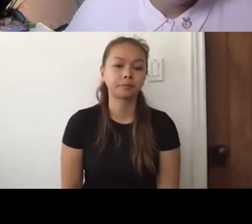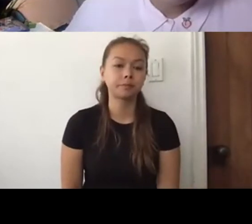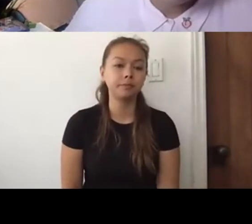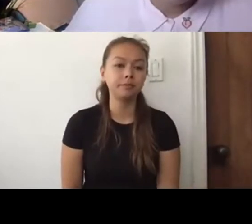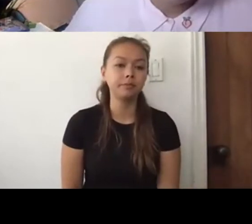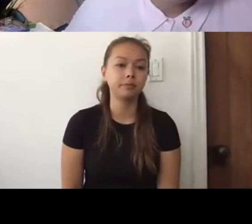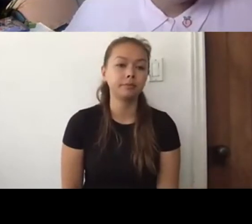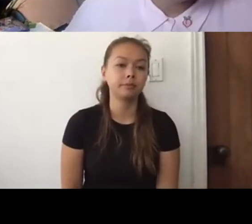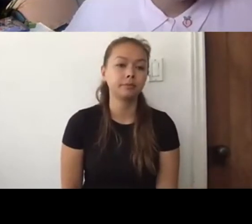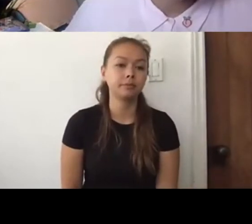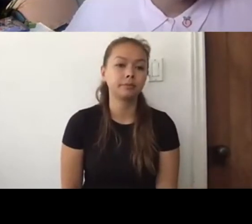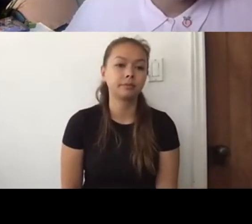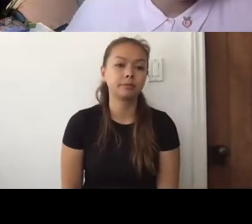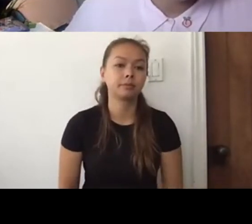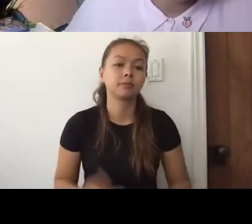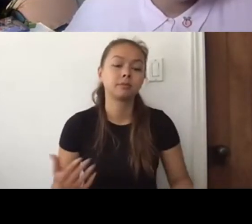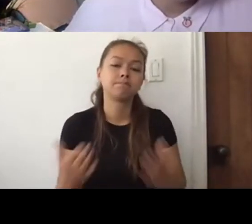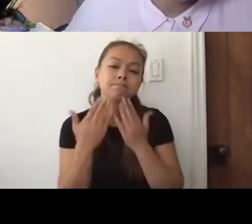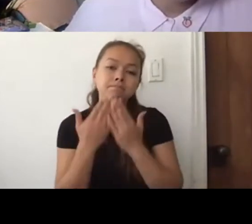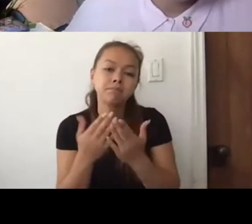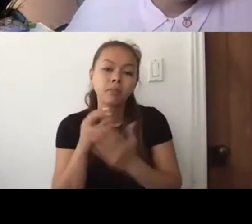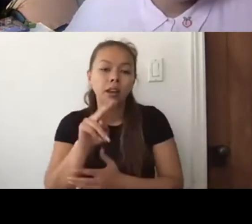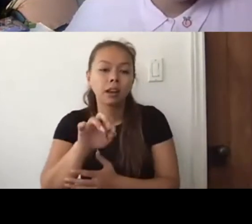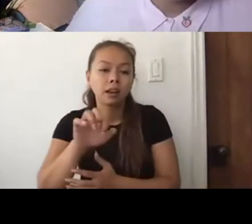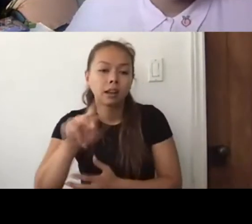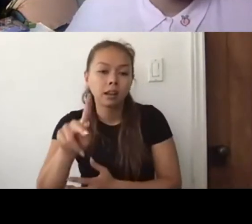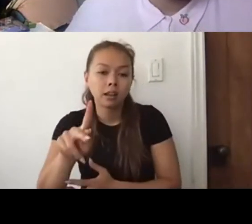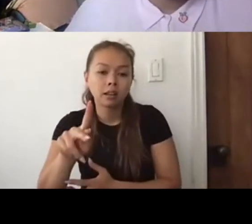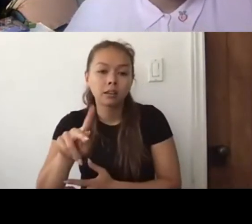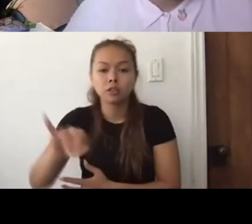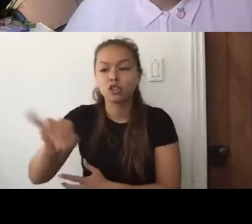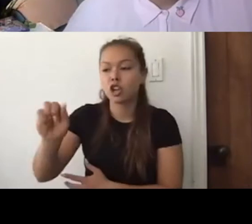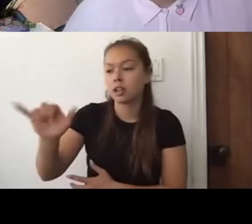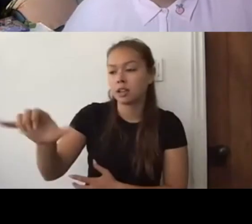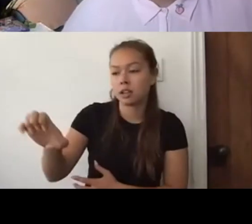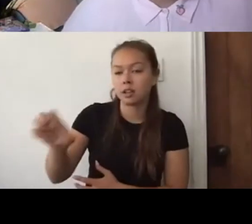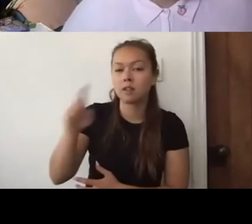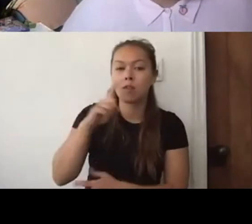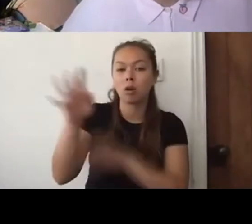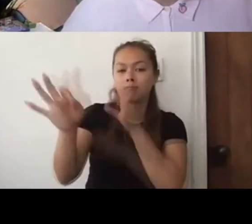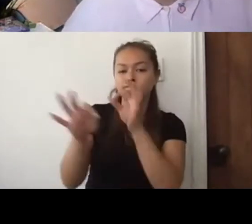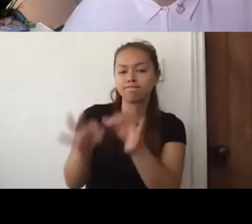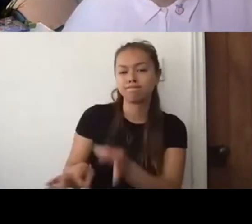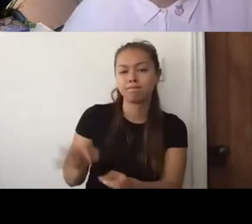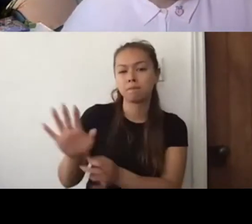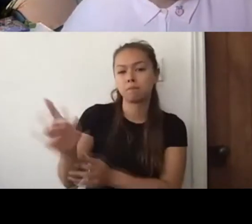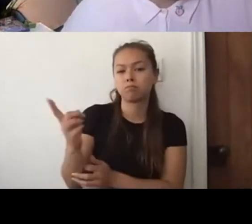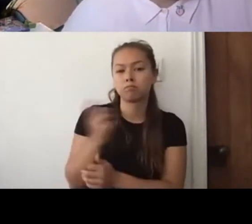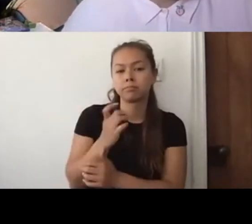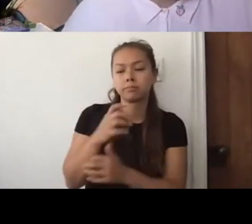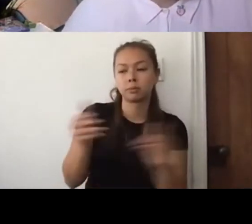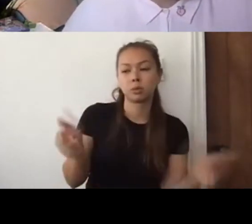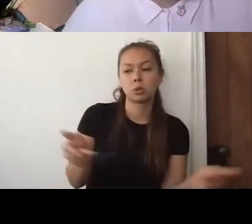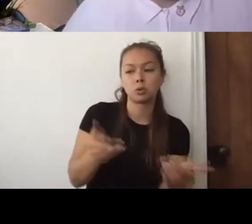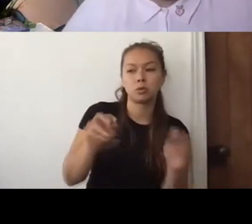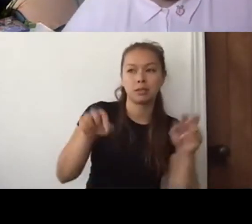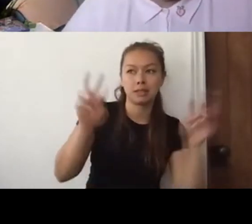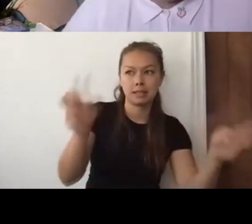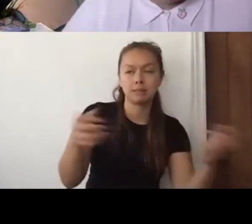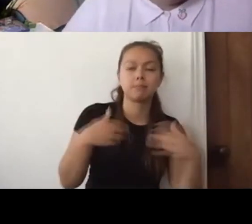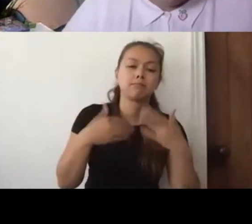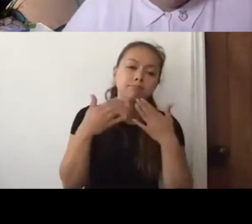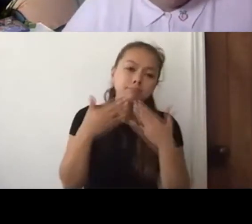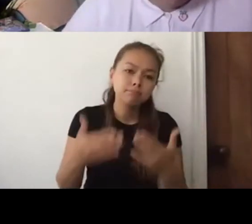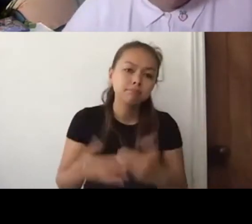Thanks, Nick. And thanks, of course, to Jaye for framing the question and providing a great introduction to this. So I